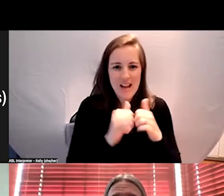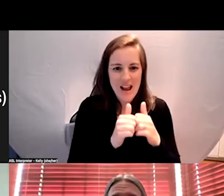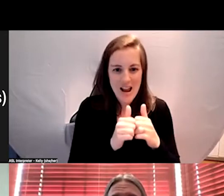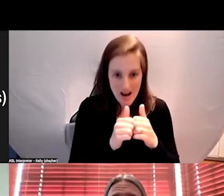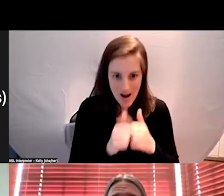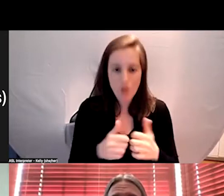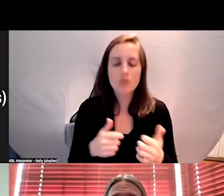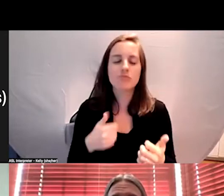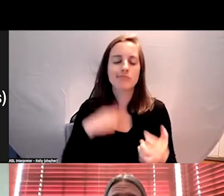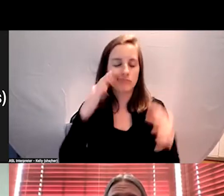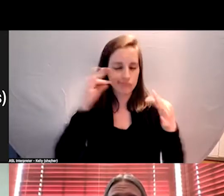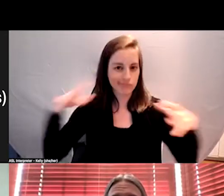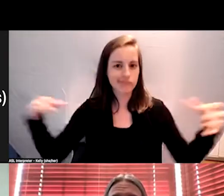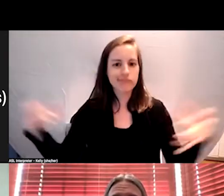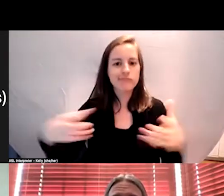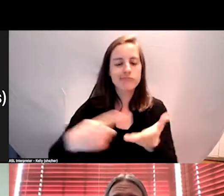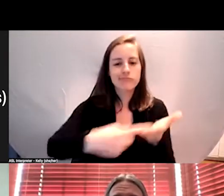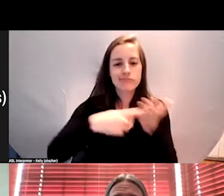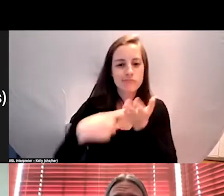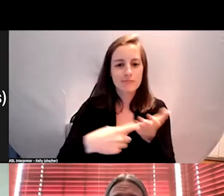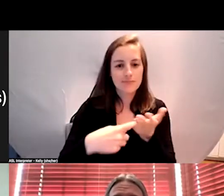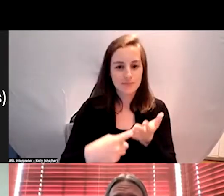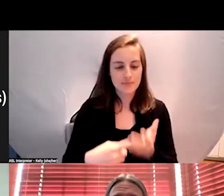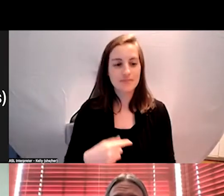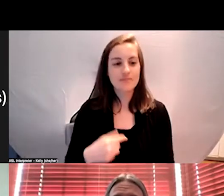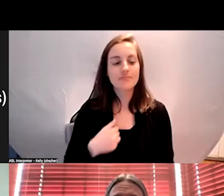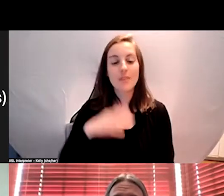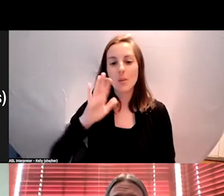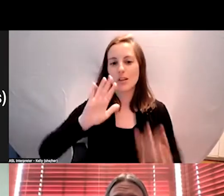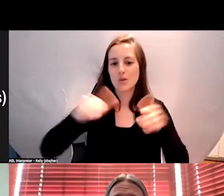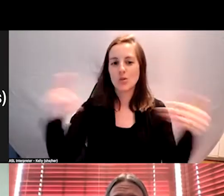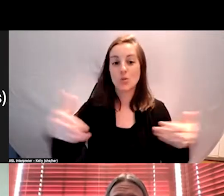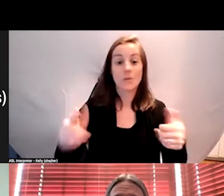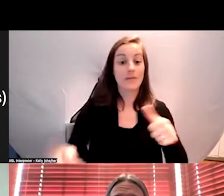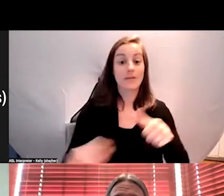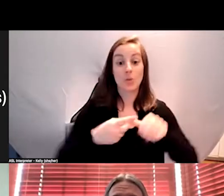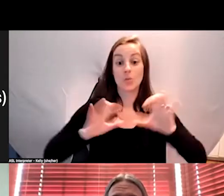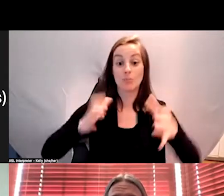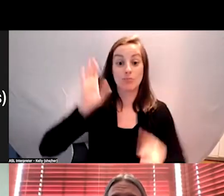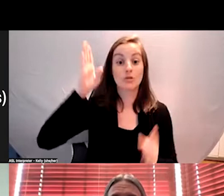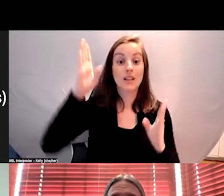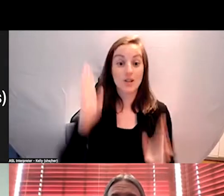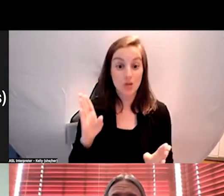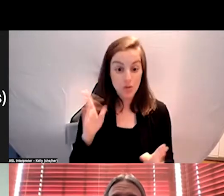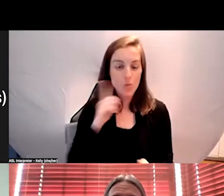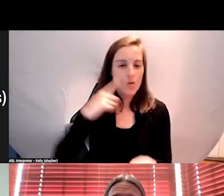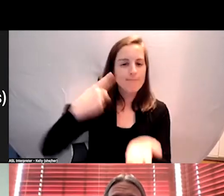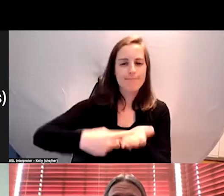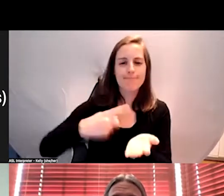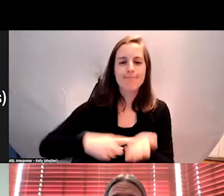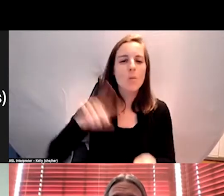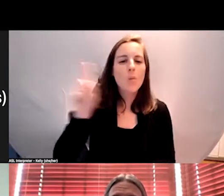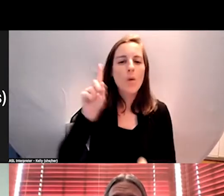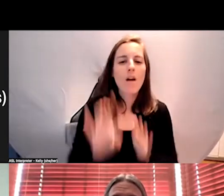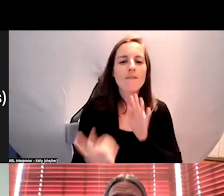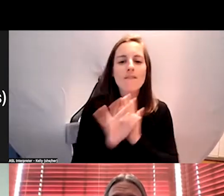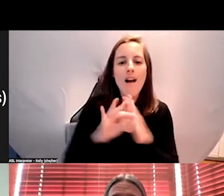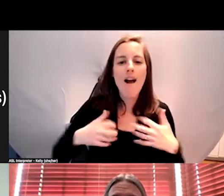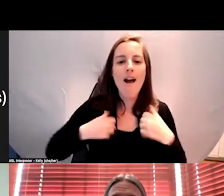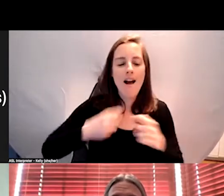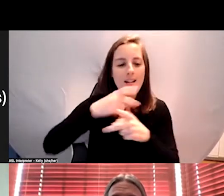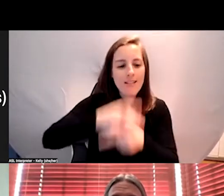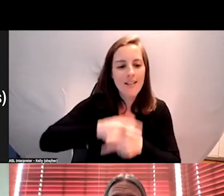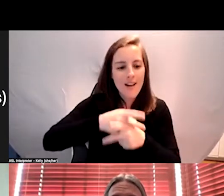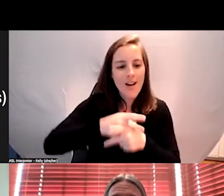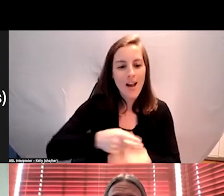So I'll introduce our first panel of presenters who will talk about where to go for your healthcare needs. We have MG Jiang